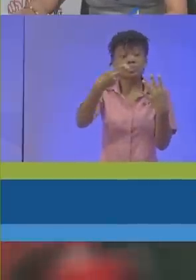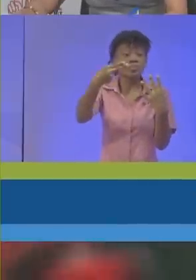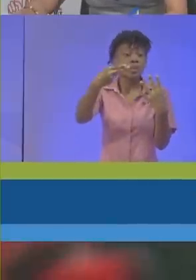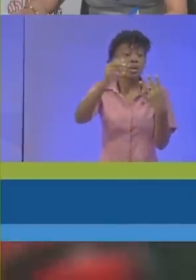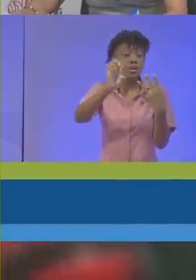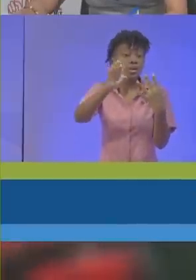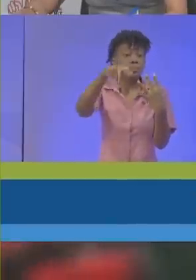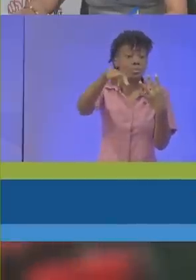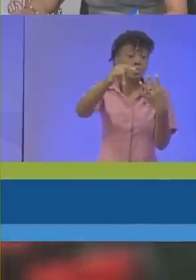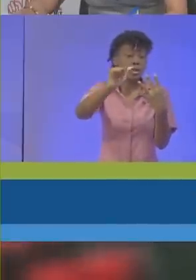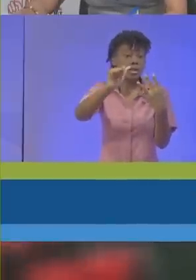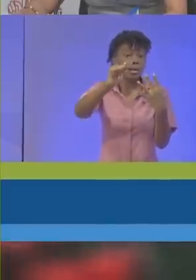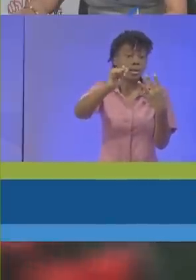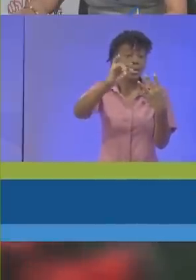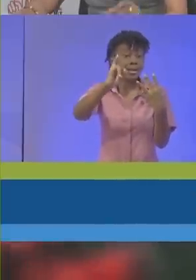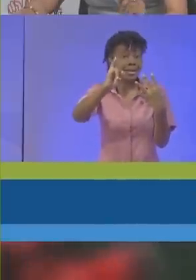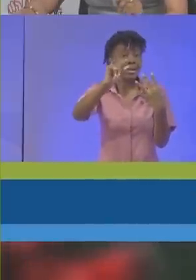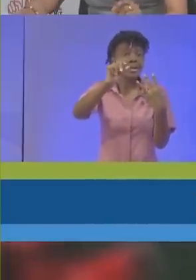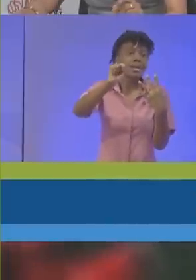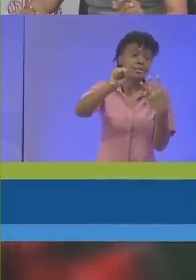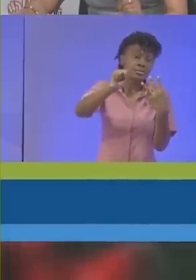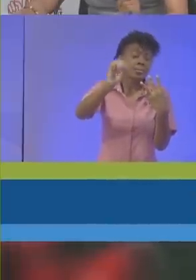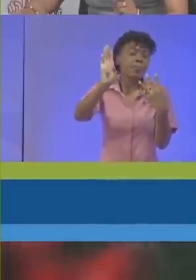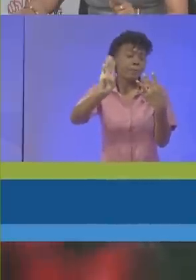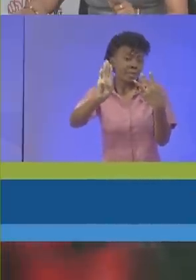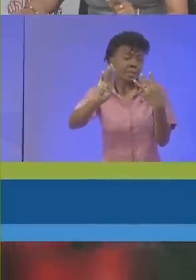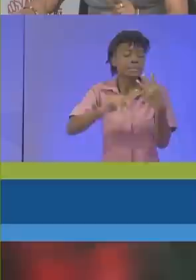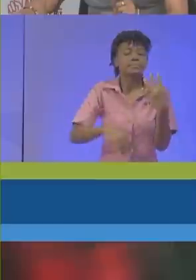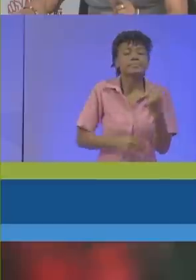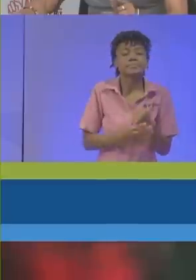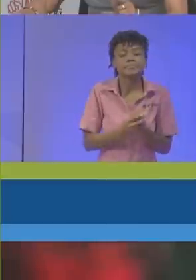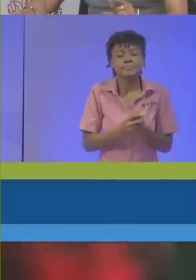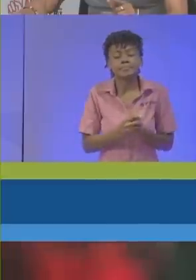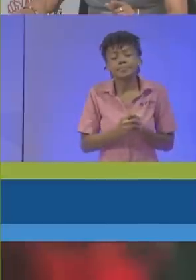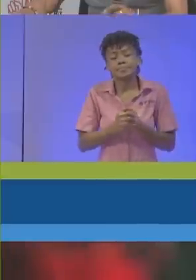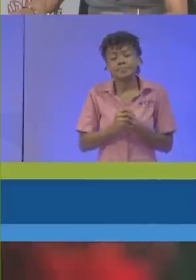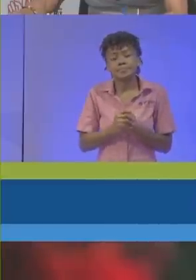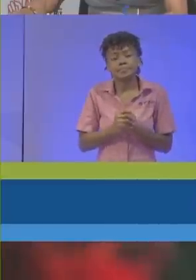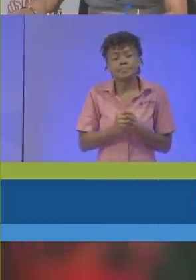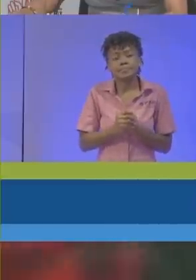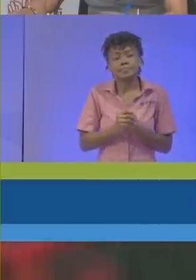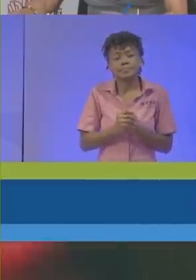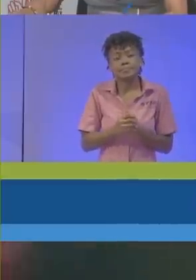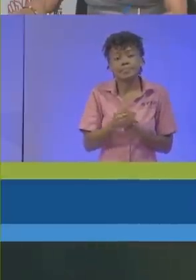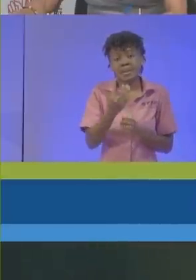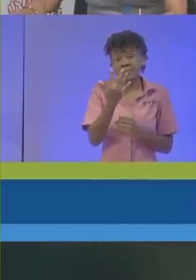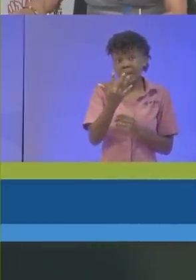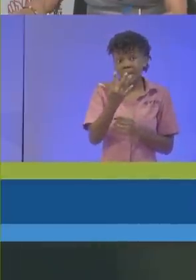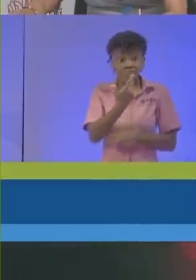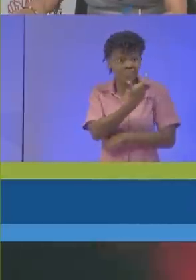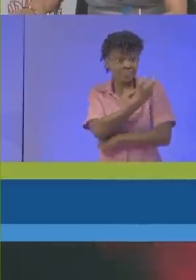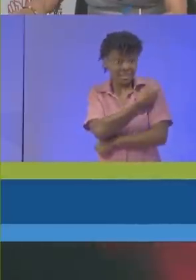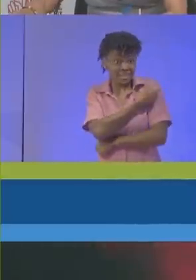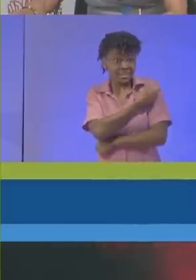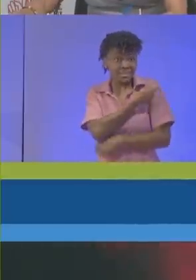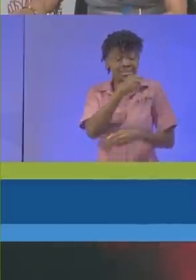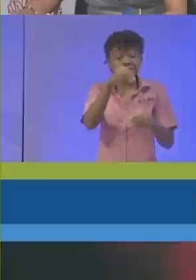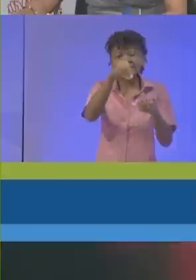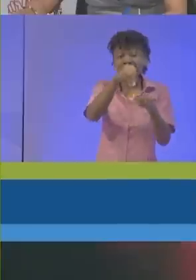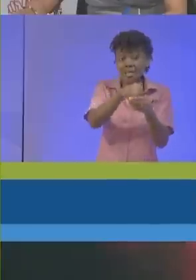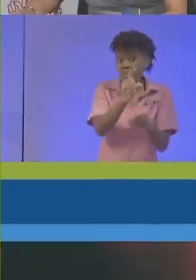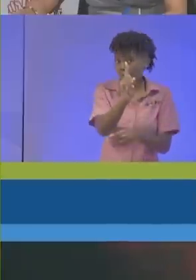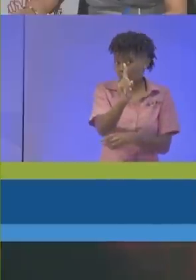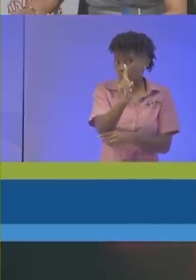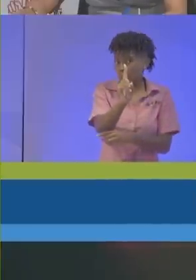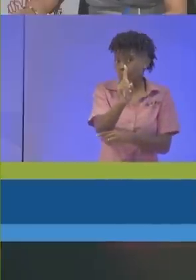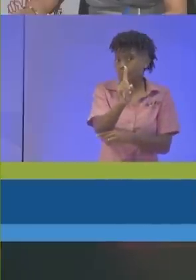our pentavalent. It's 5 vaccine in one shot, basically. And then we give our pneumococcal